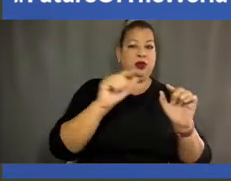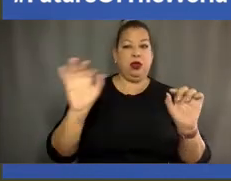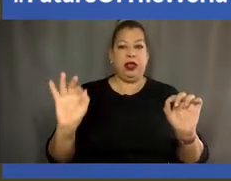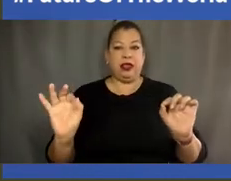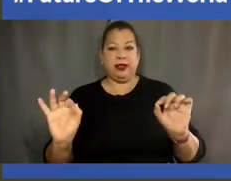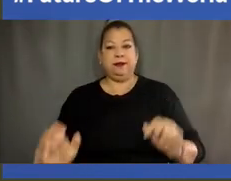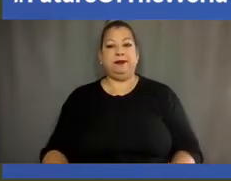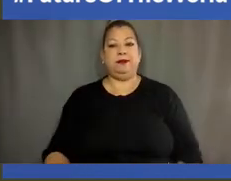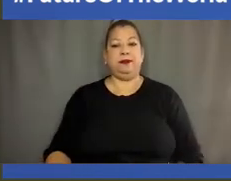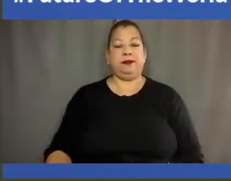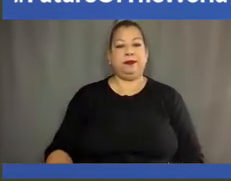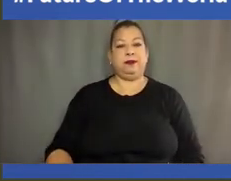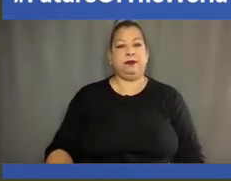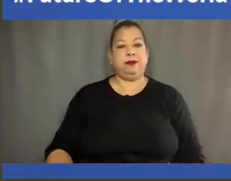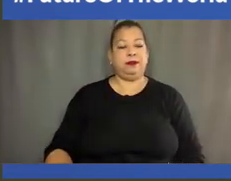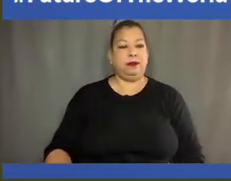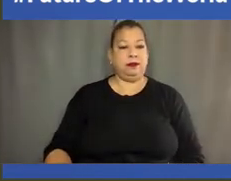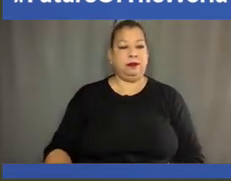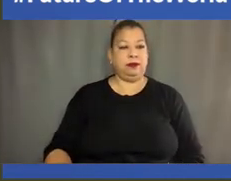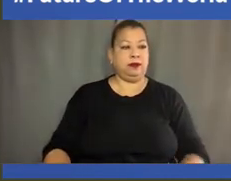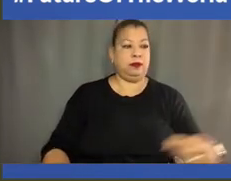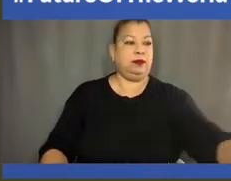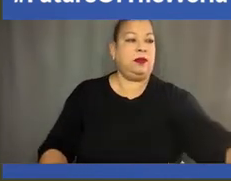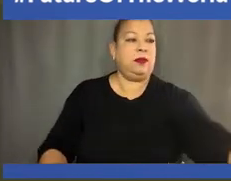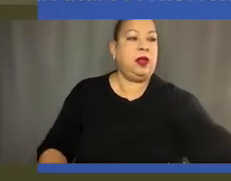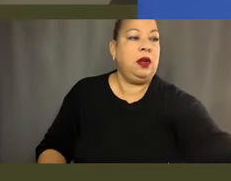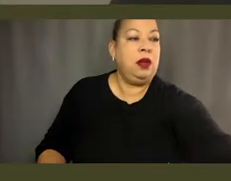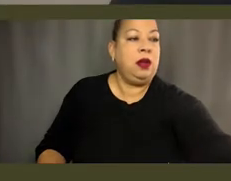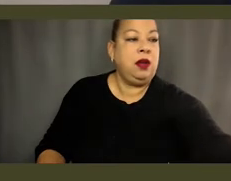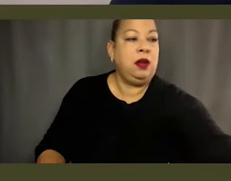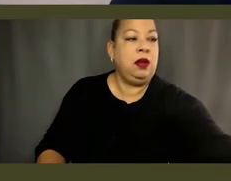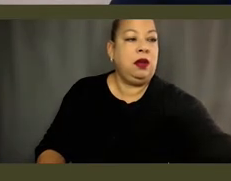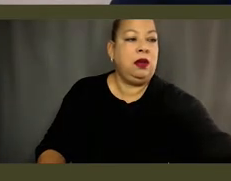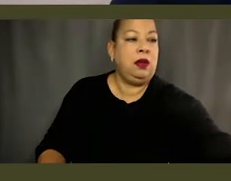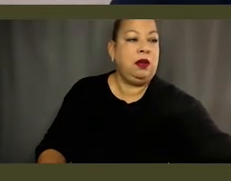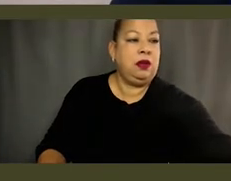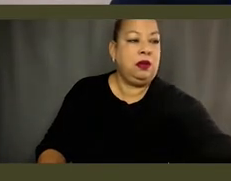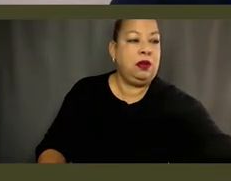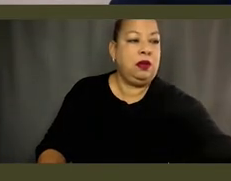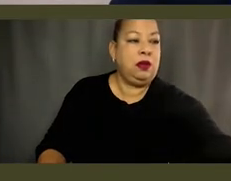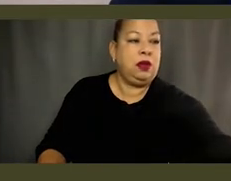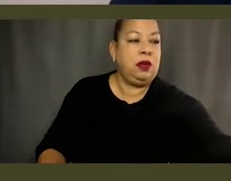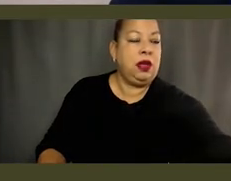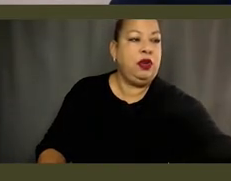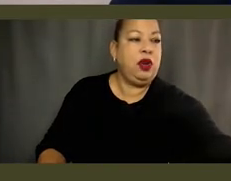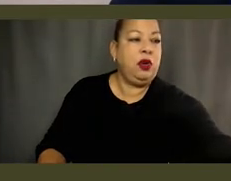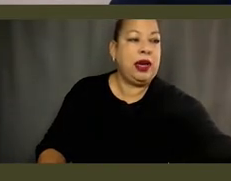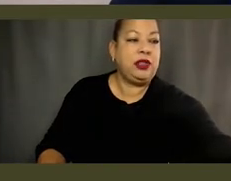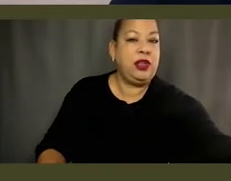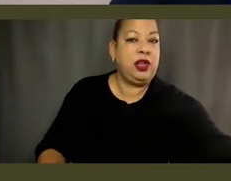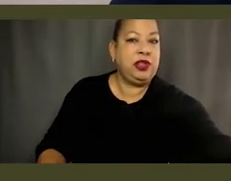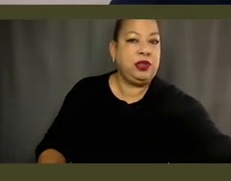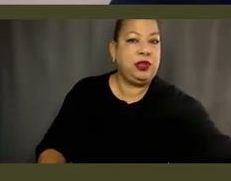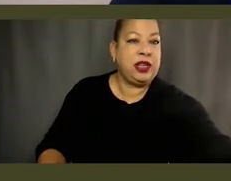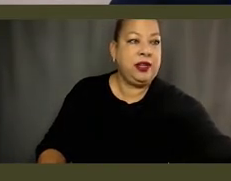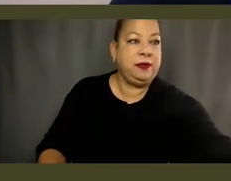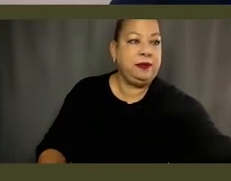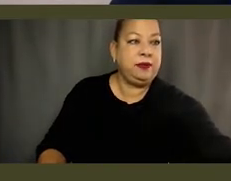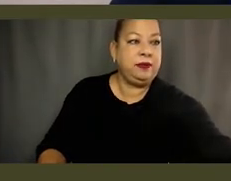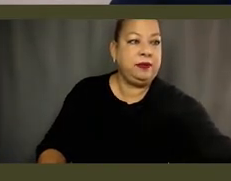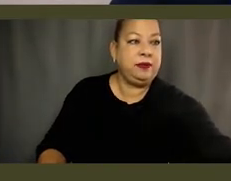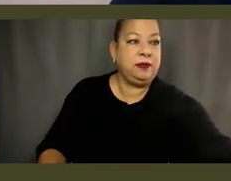finally. So please do cast those votes while I explain how the rest of this session is going to run. Each topic will start with a short